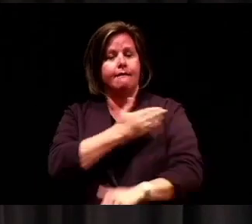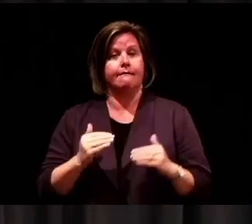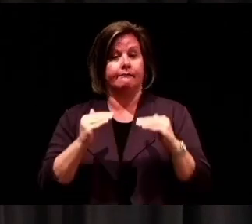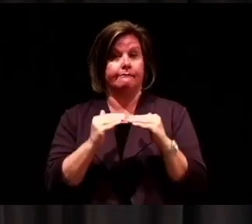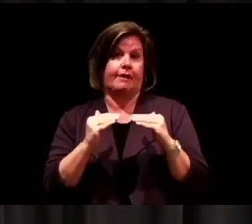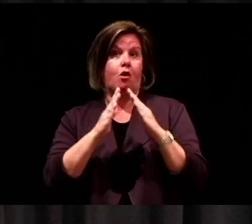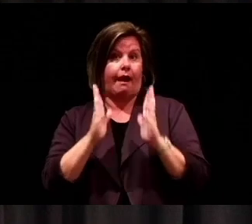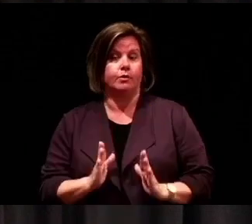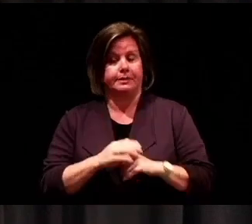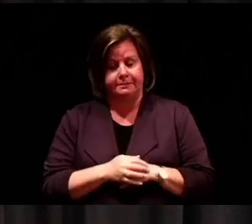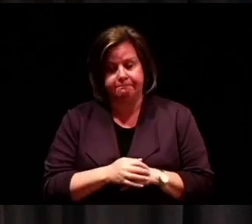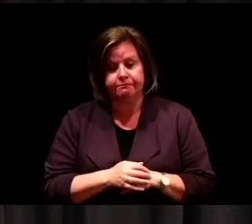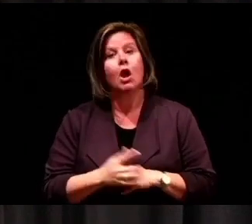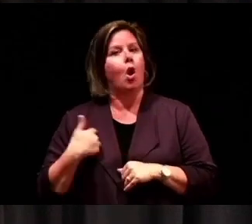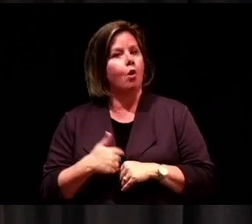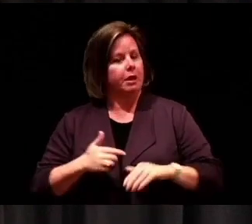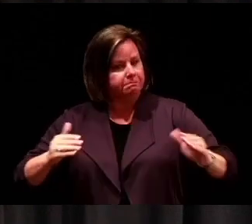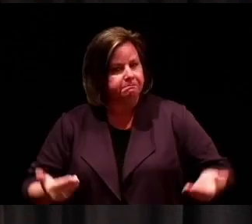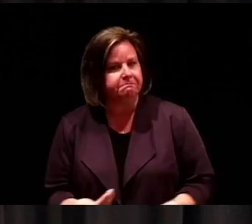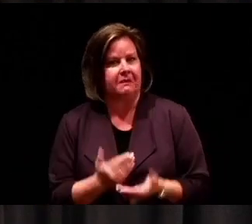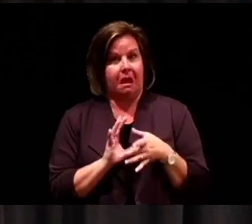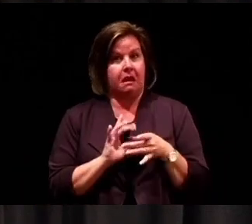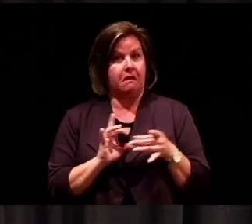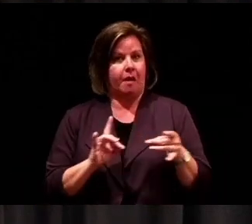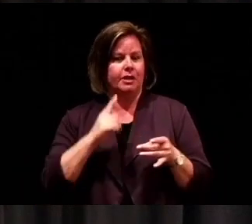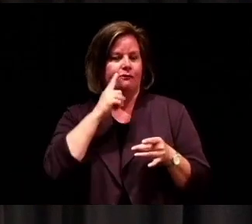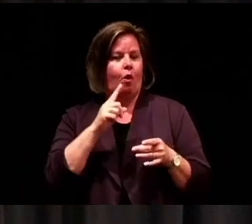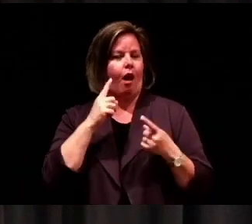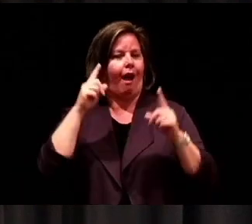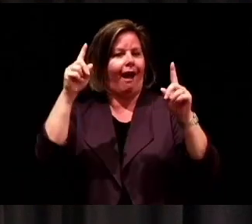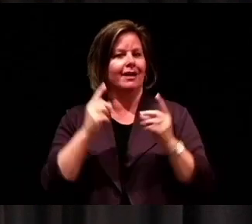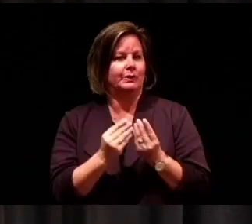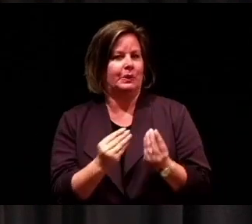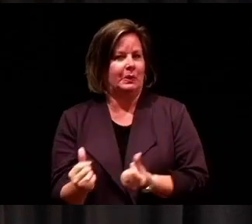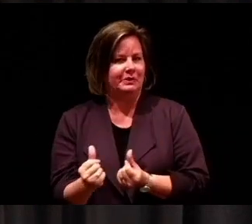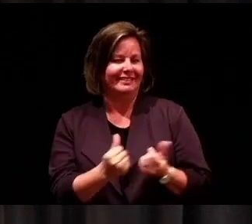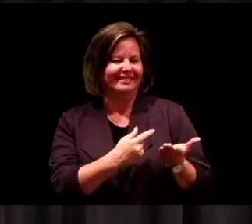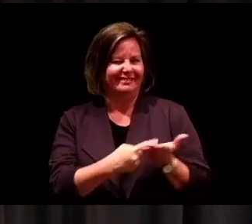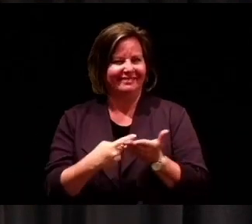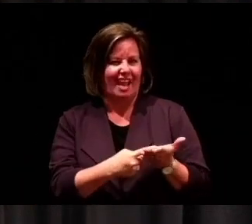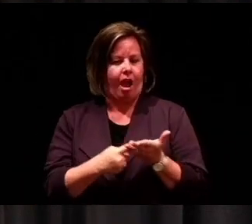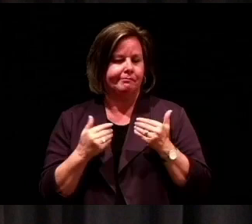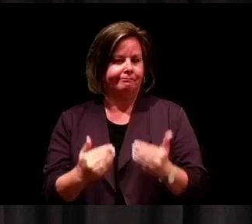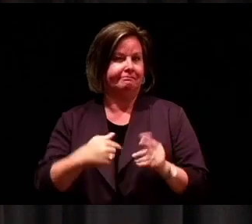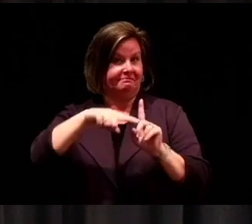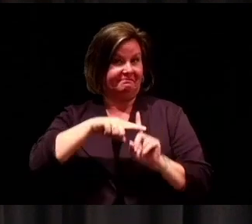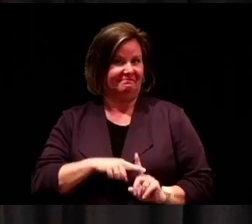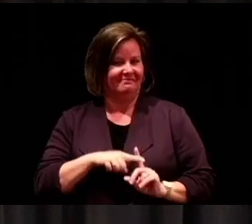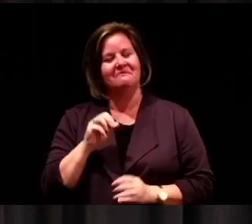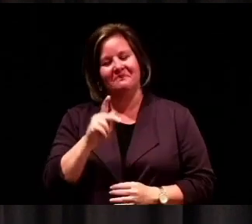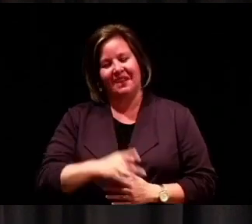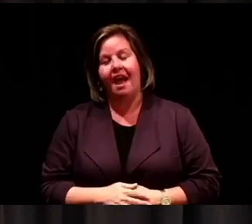reading their majorly long and wonderful bios, which you can find in the Whova app or by scanning that QR code that you see floating